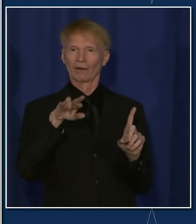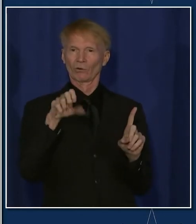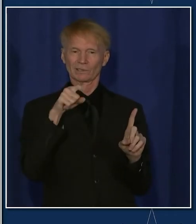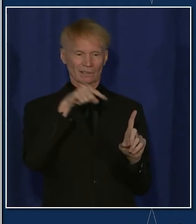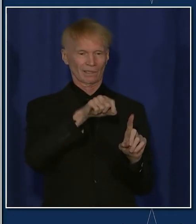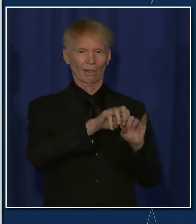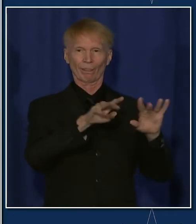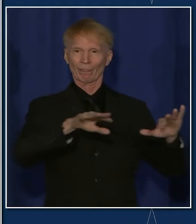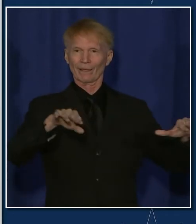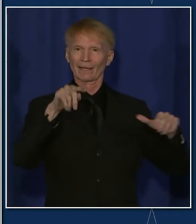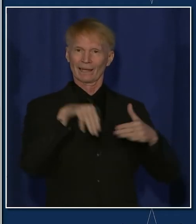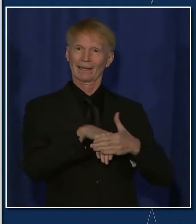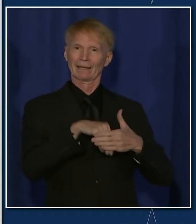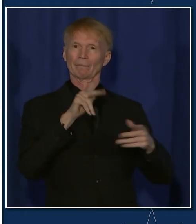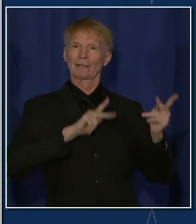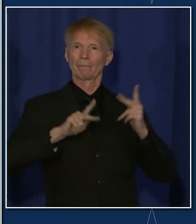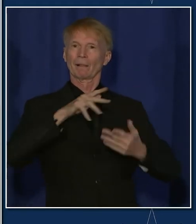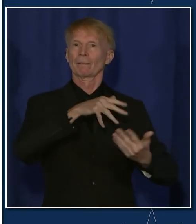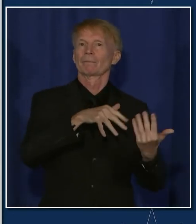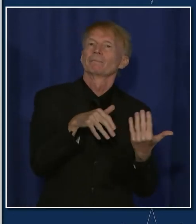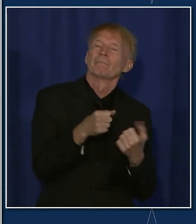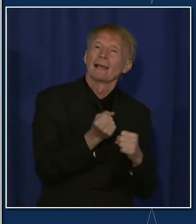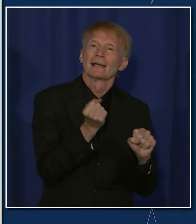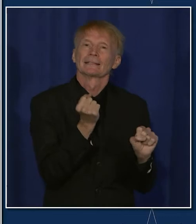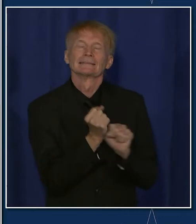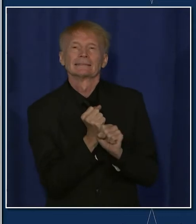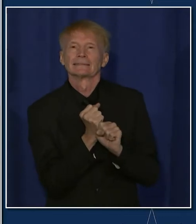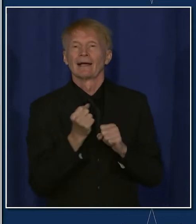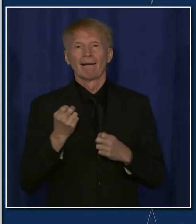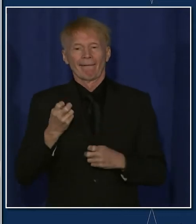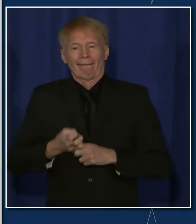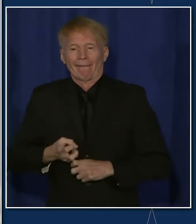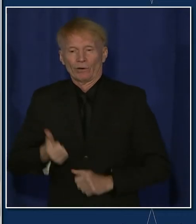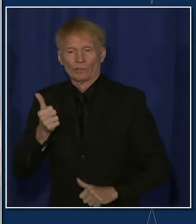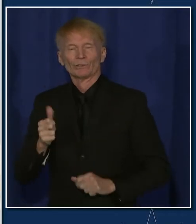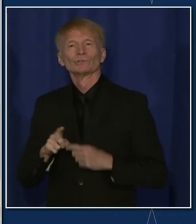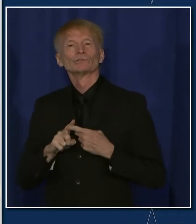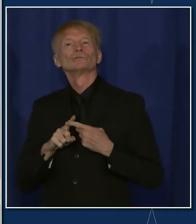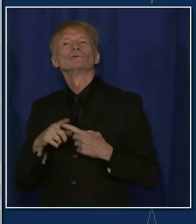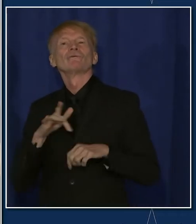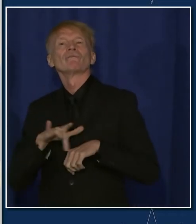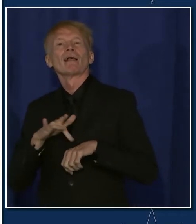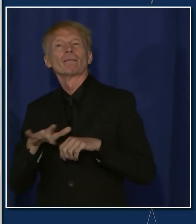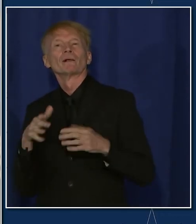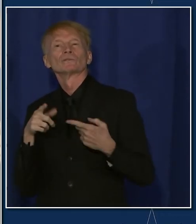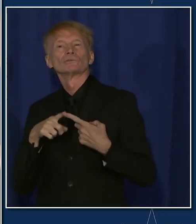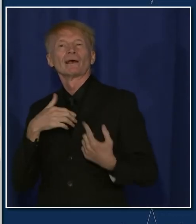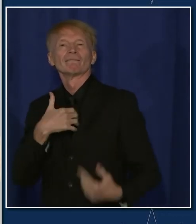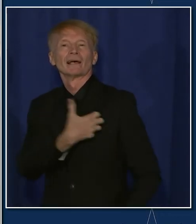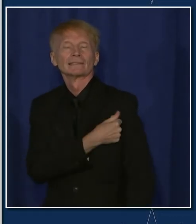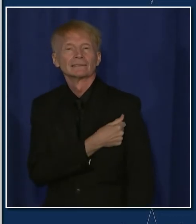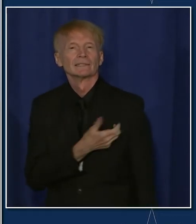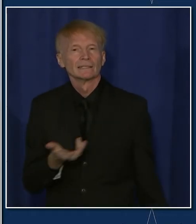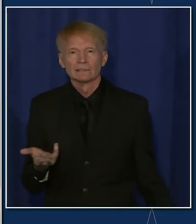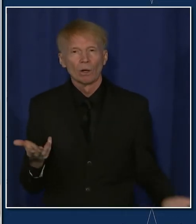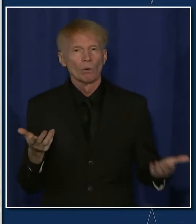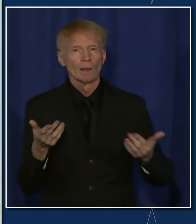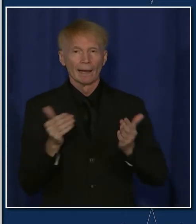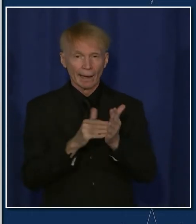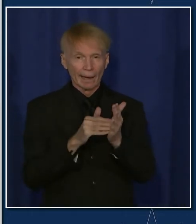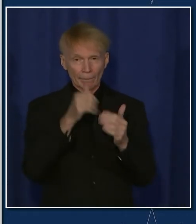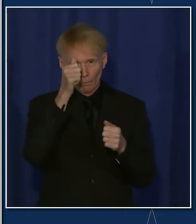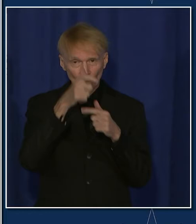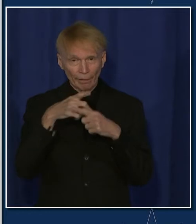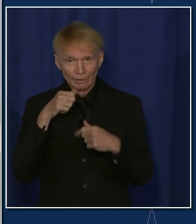that mutation usually makes it much less available to the vaccines. So again, to all of my brothers